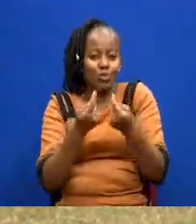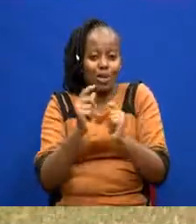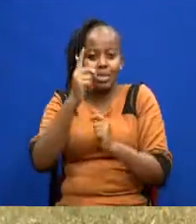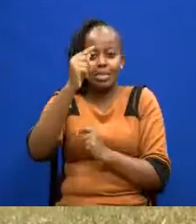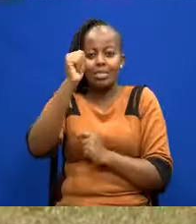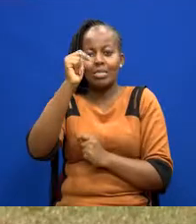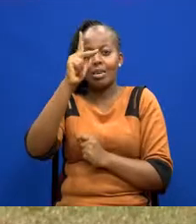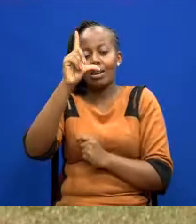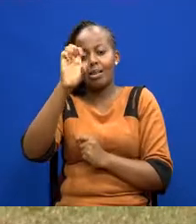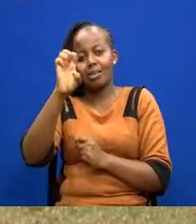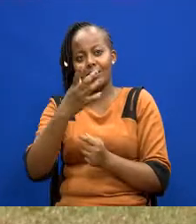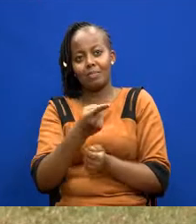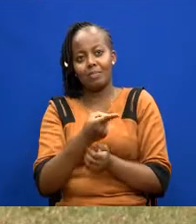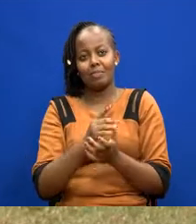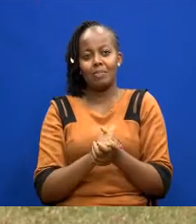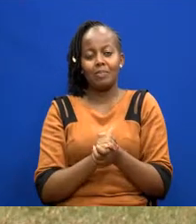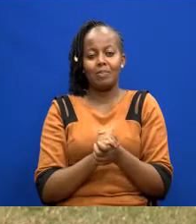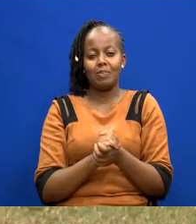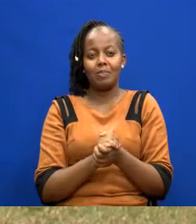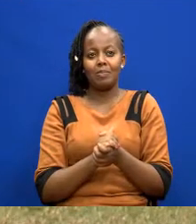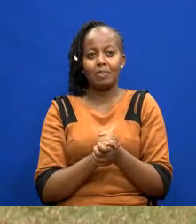feet. We'll swap around.